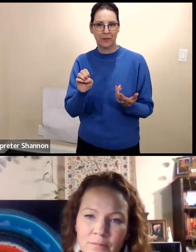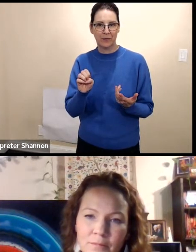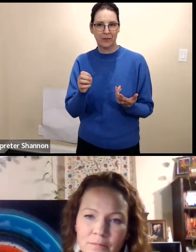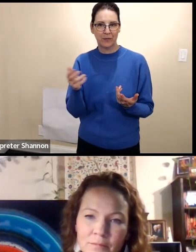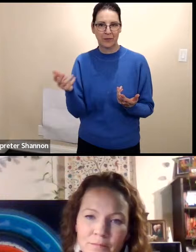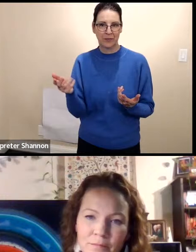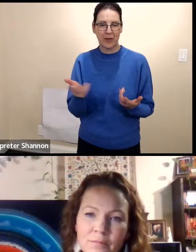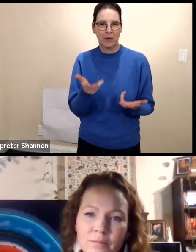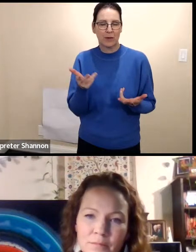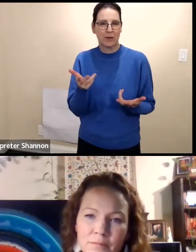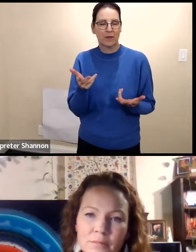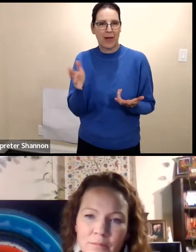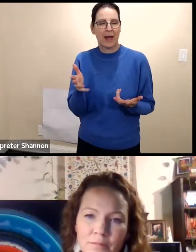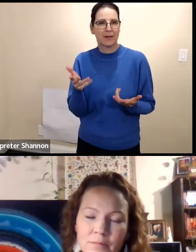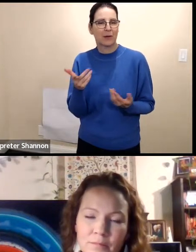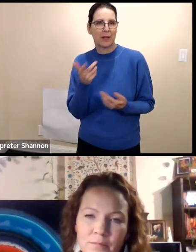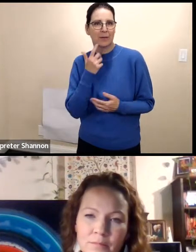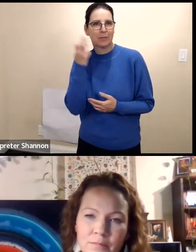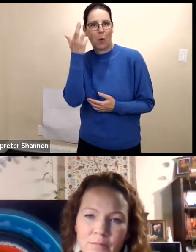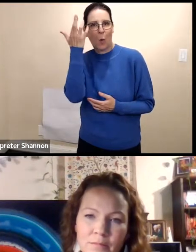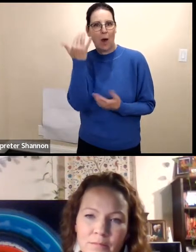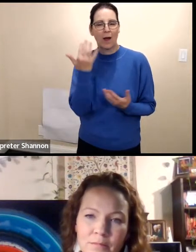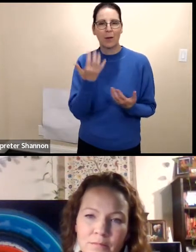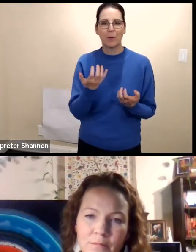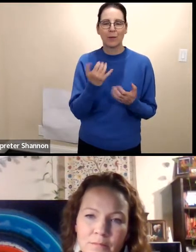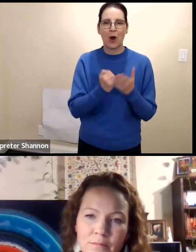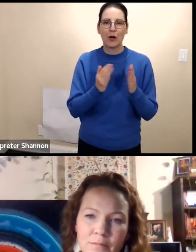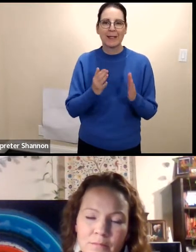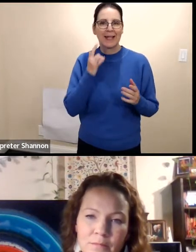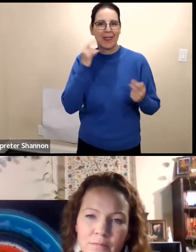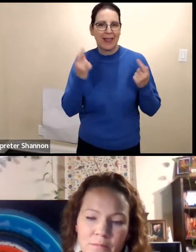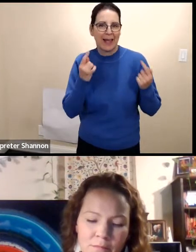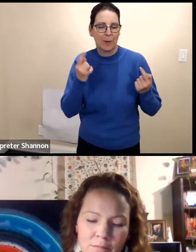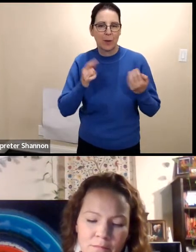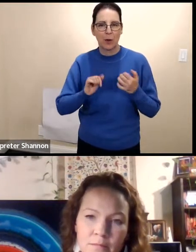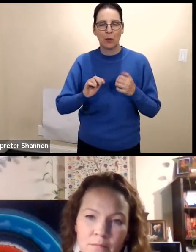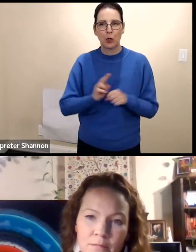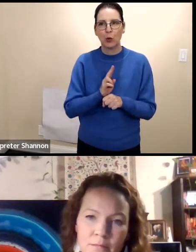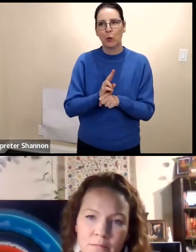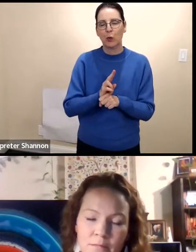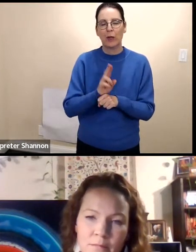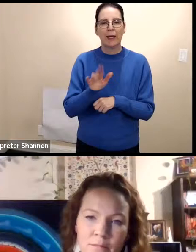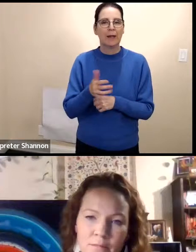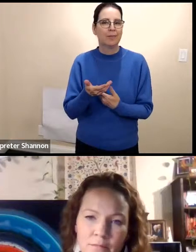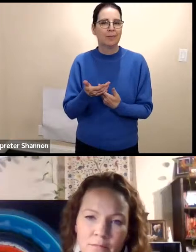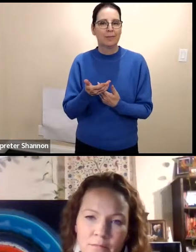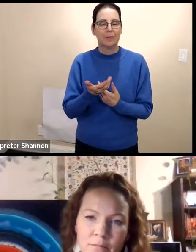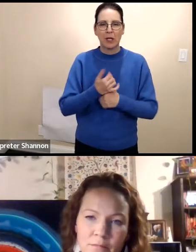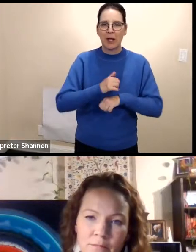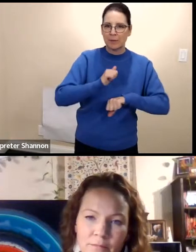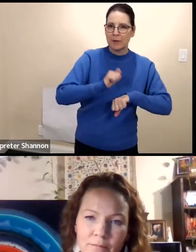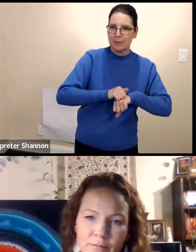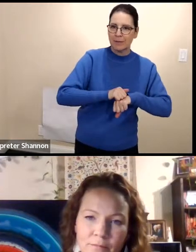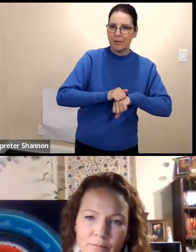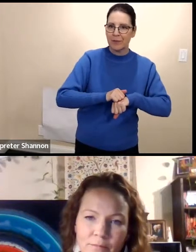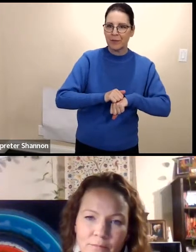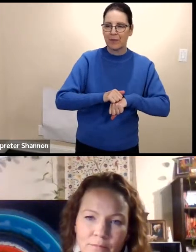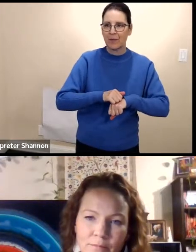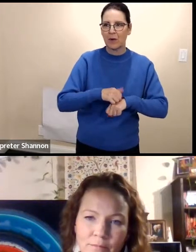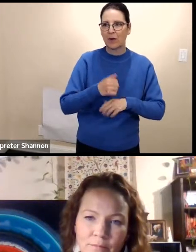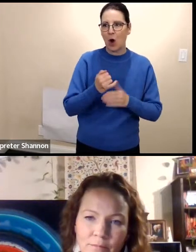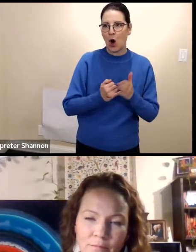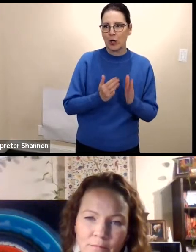artists to think about this material in in a big way or or showcase how artists doing that um because it is